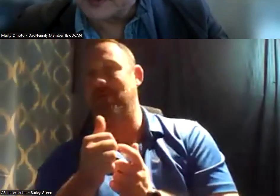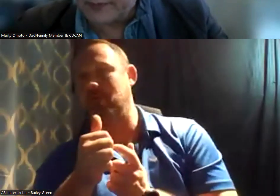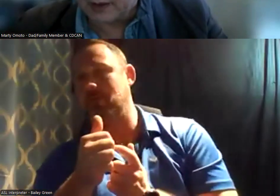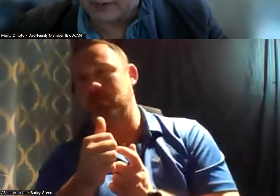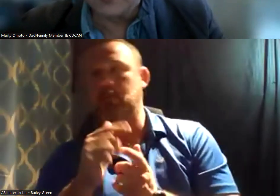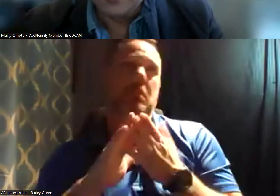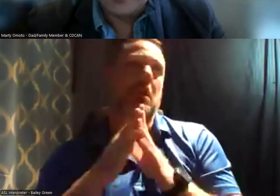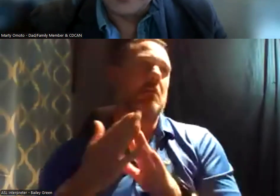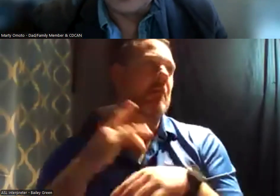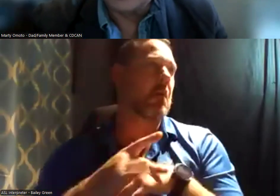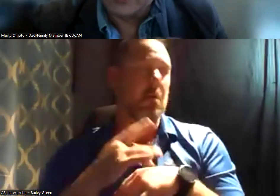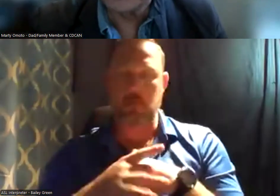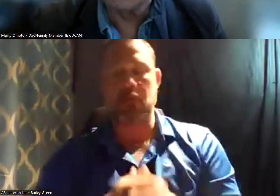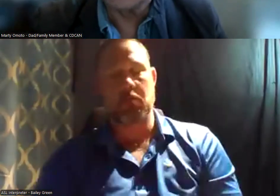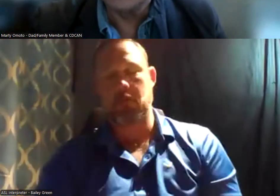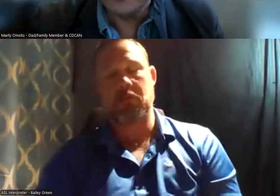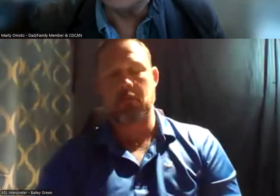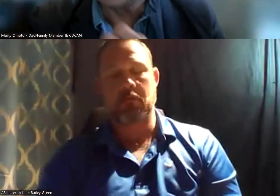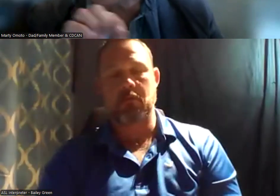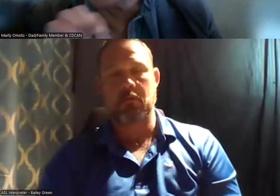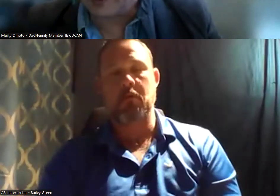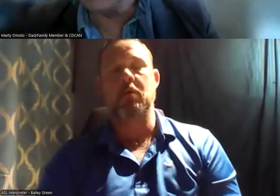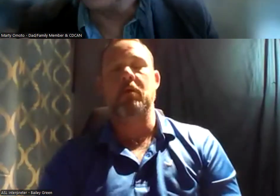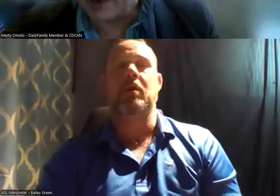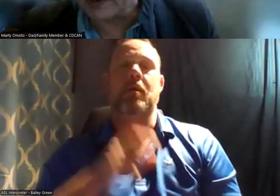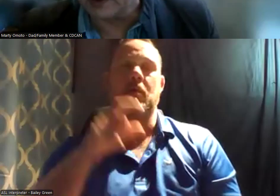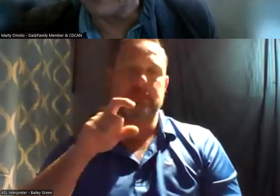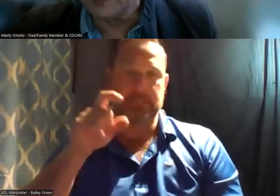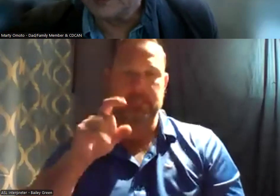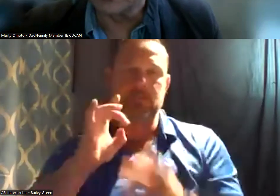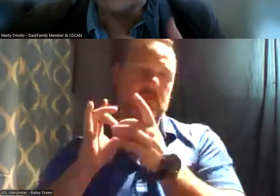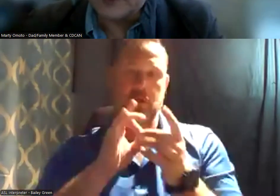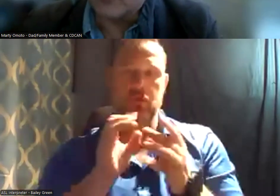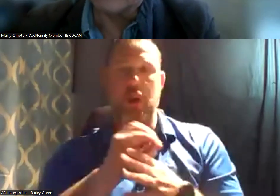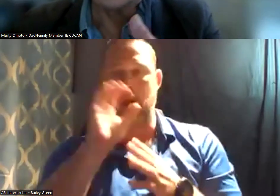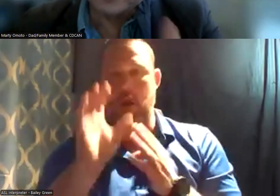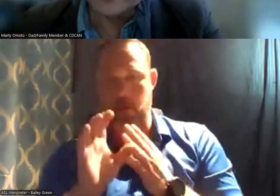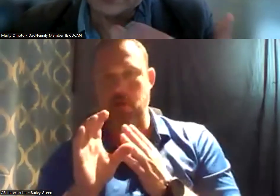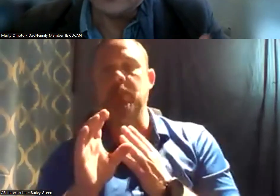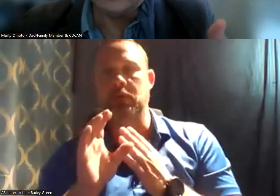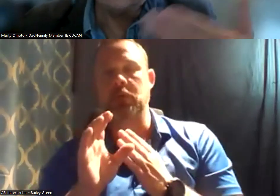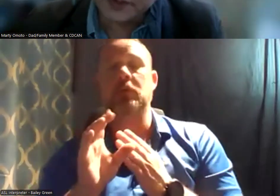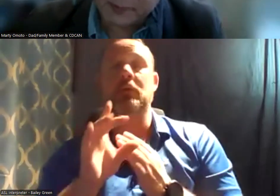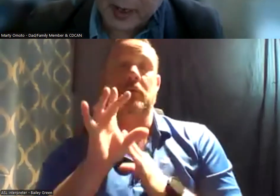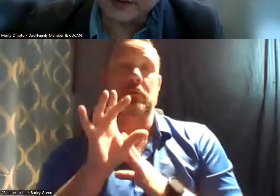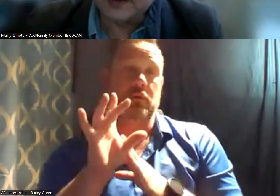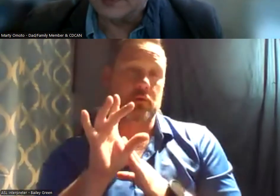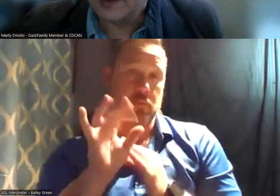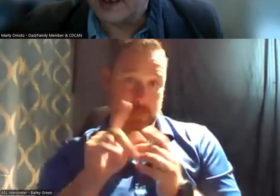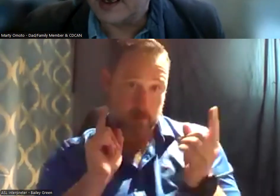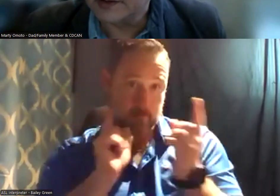it becomes available. And also that the needs are tied to an outcome so that we know whether was it